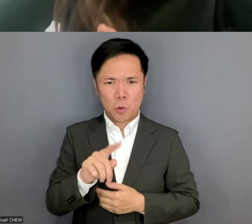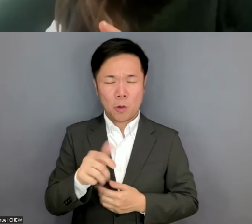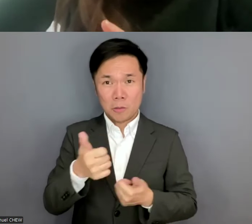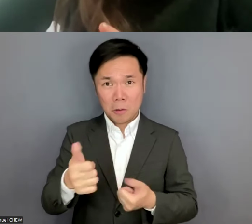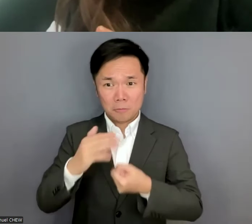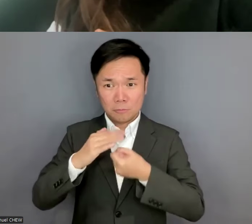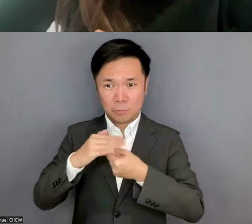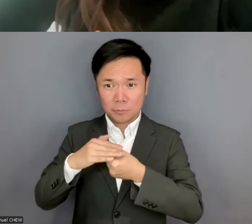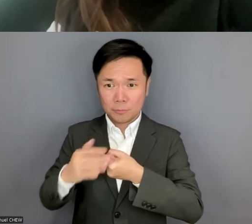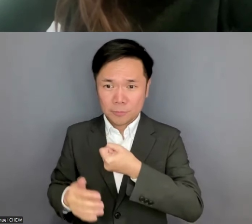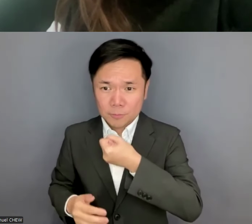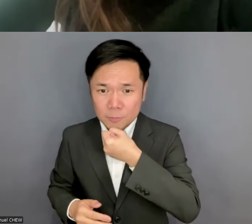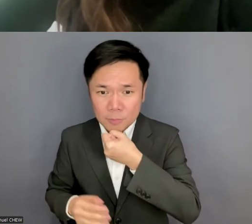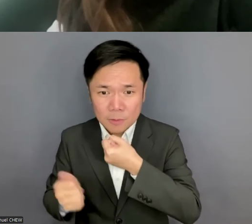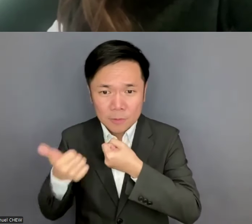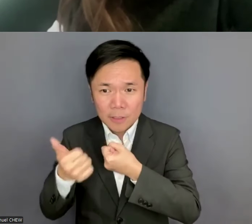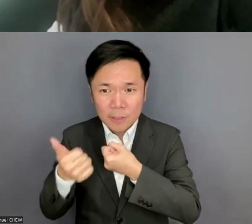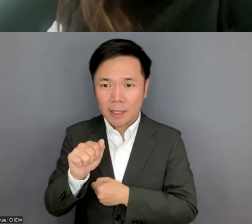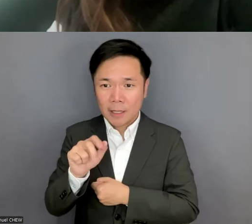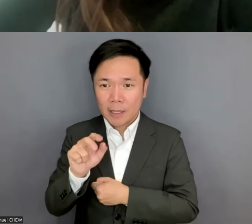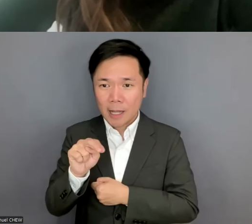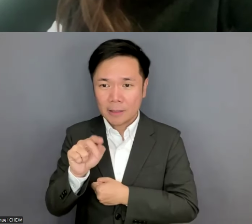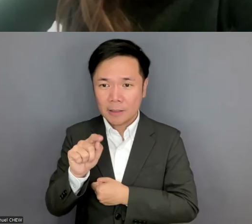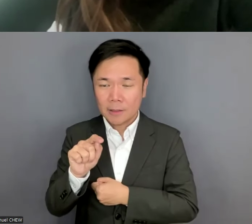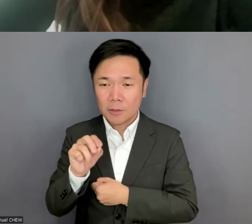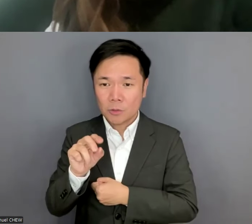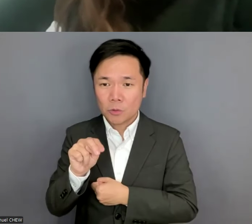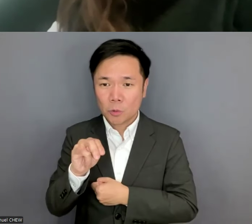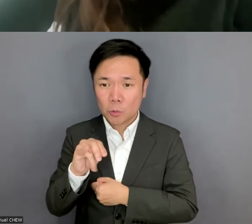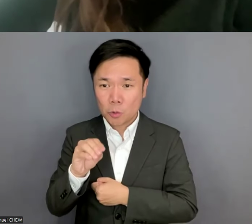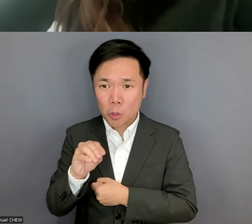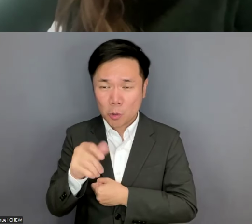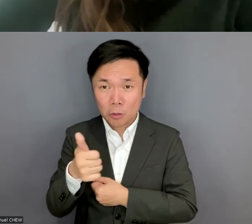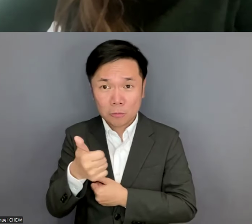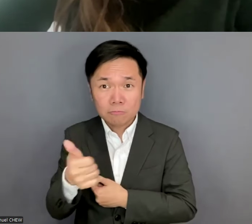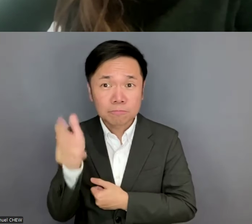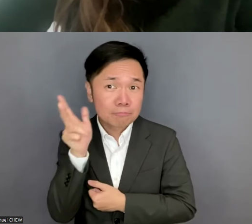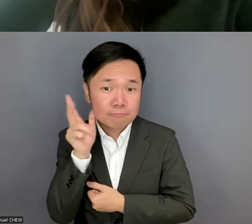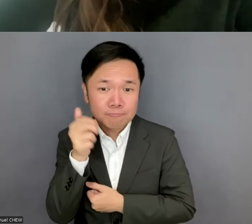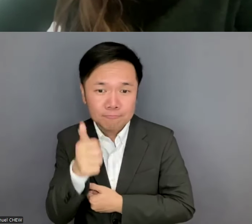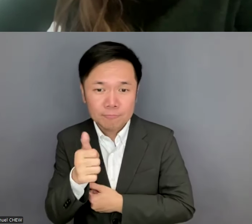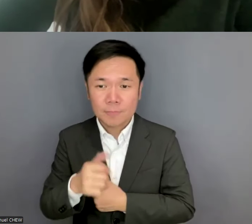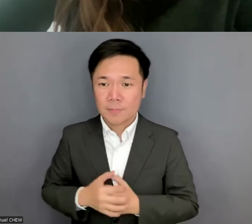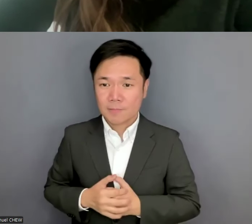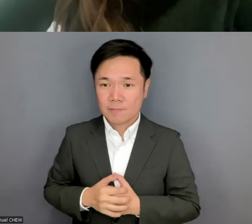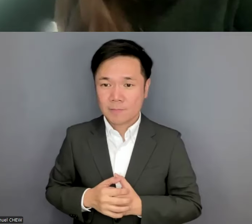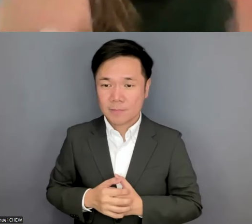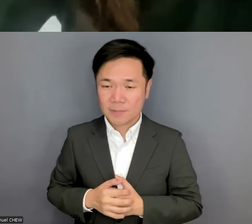mic works. Let's give it a try. Ahora